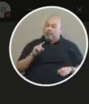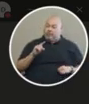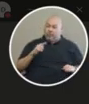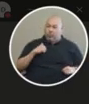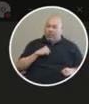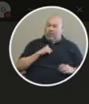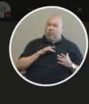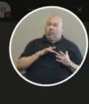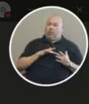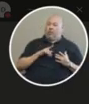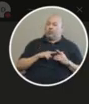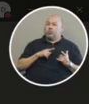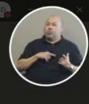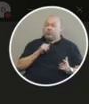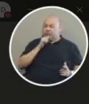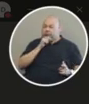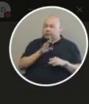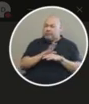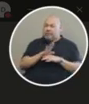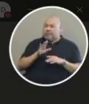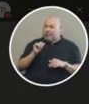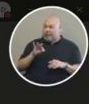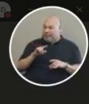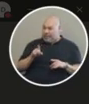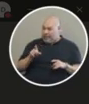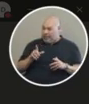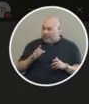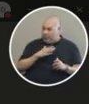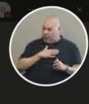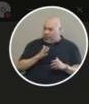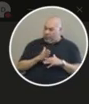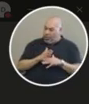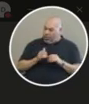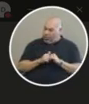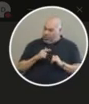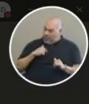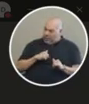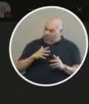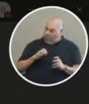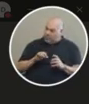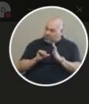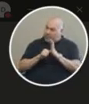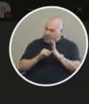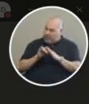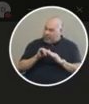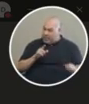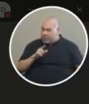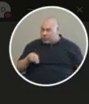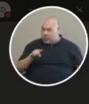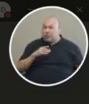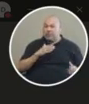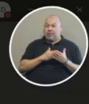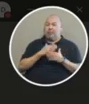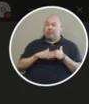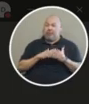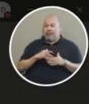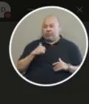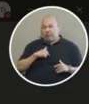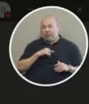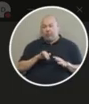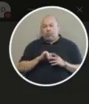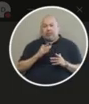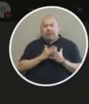we can reach out to the private sector to see if they are willing to partner. But I did want to point out that y'all have taken steps, we have taken steps